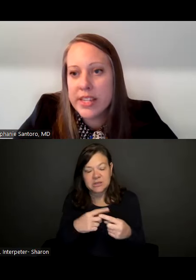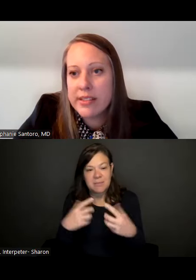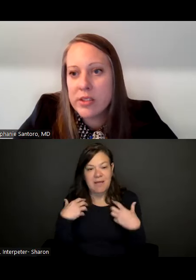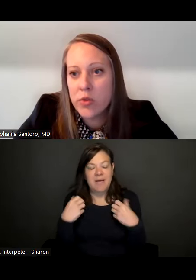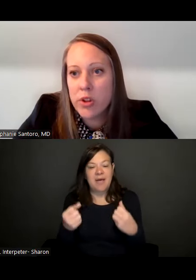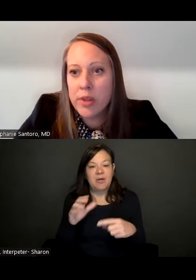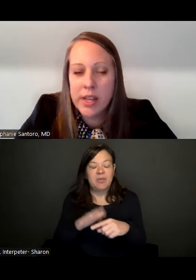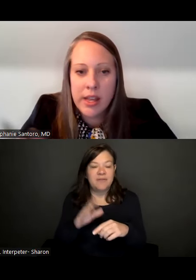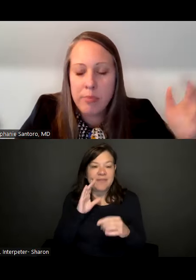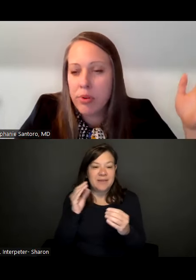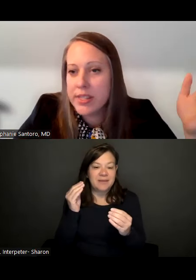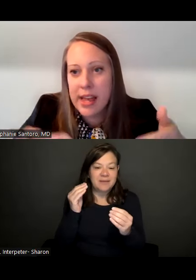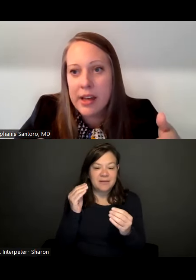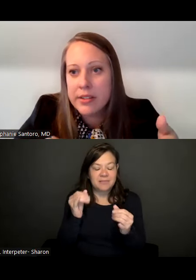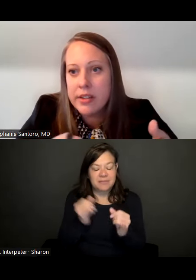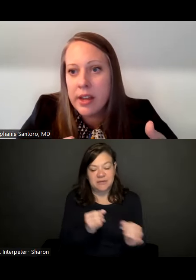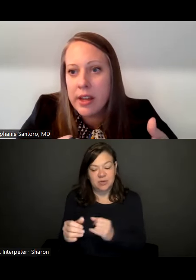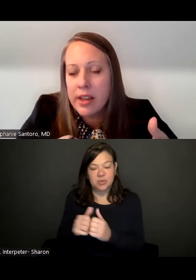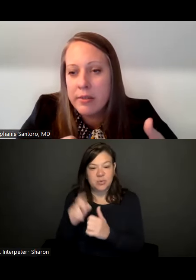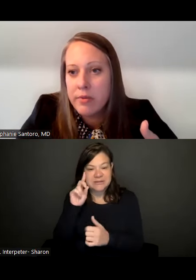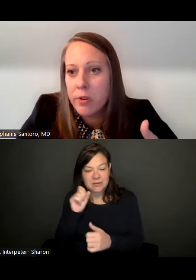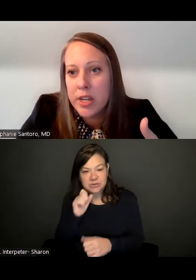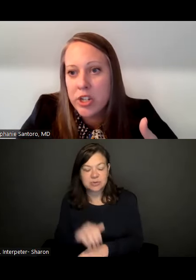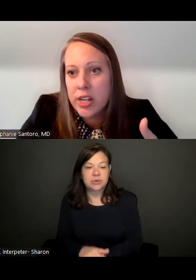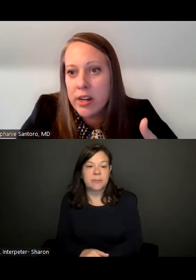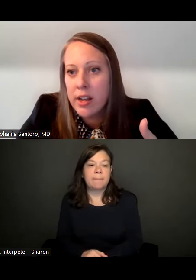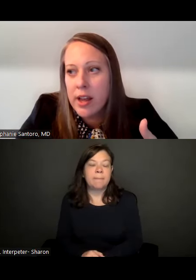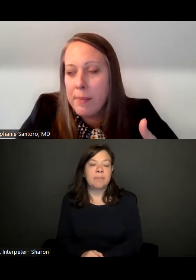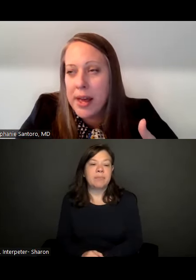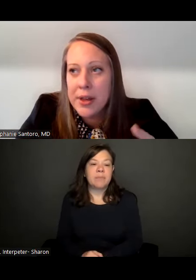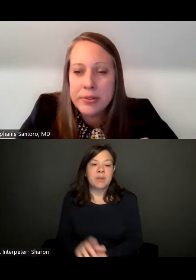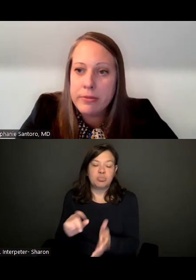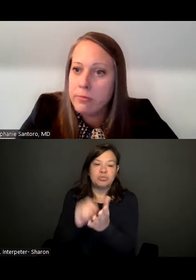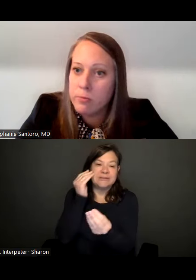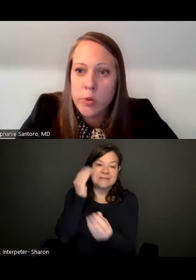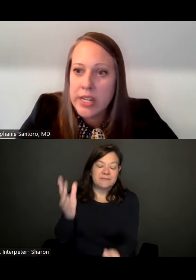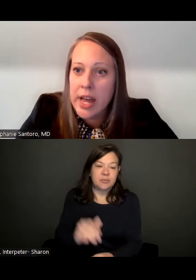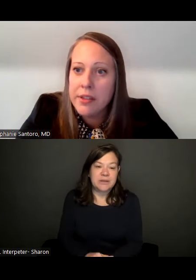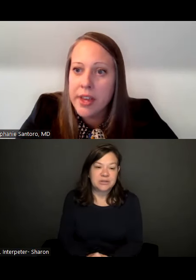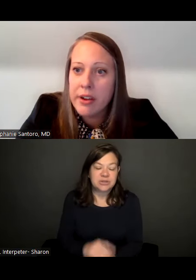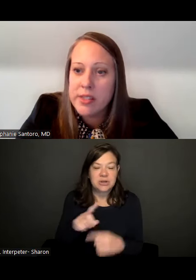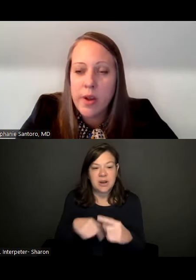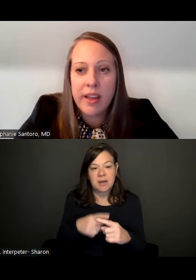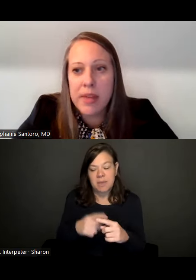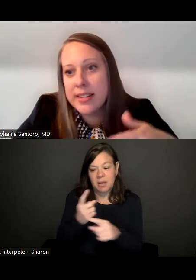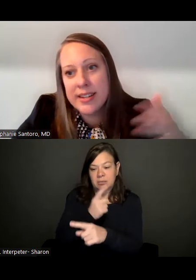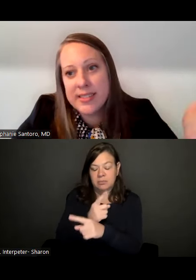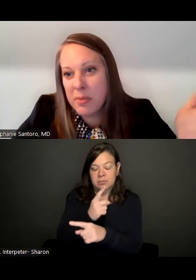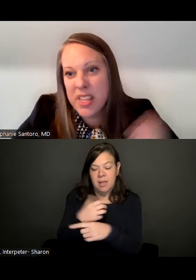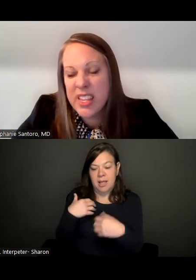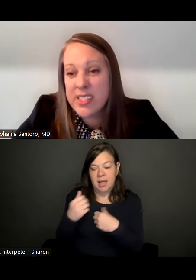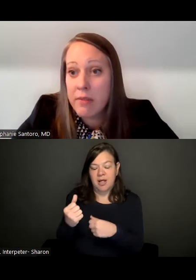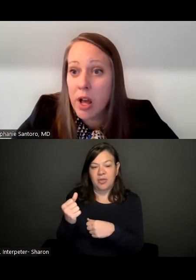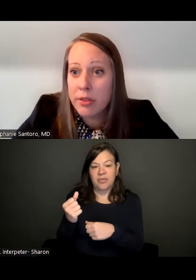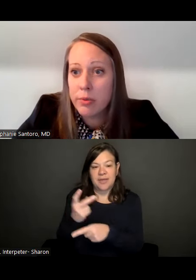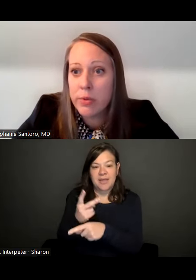individual with Down syndrome. It prints out kind of information about routine healthcare that's recommended, some